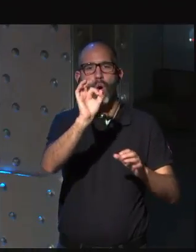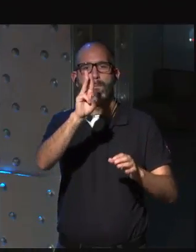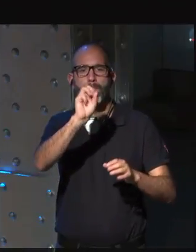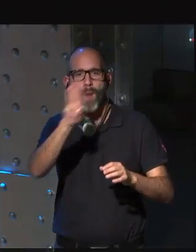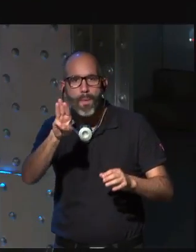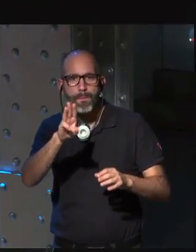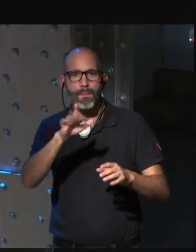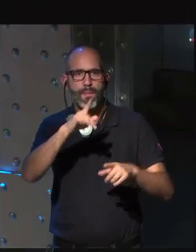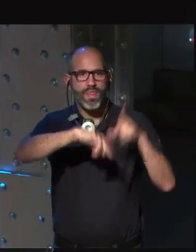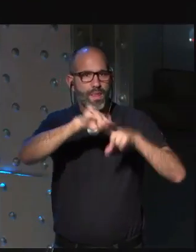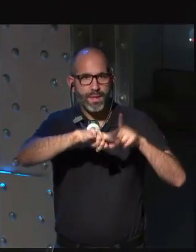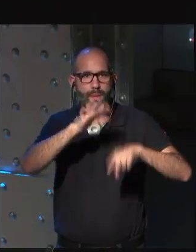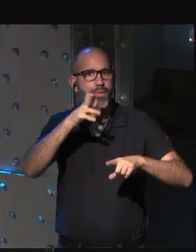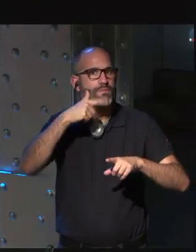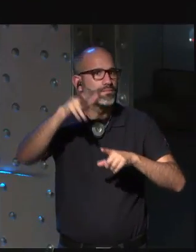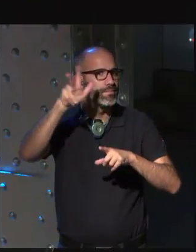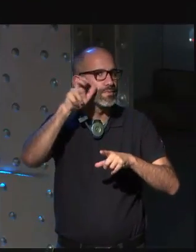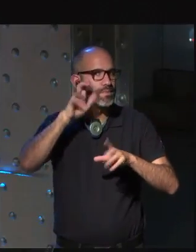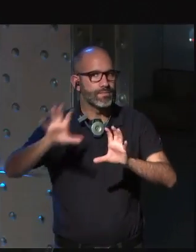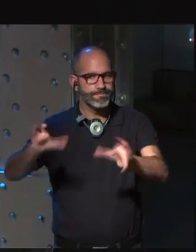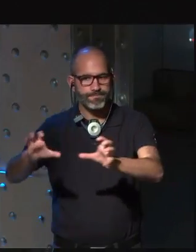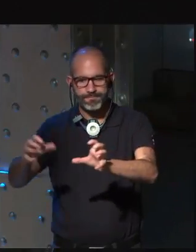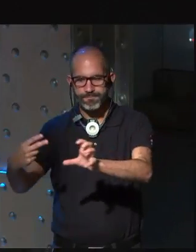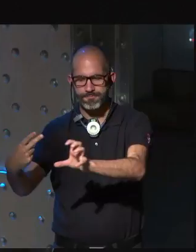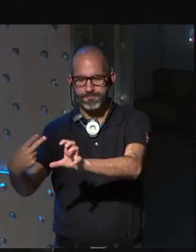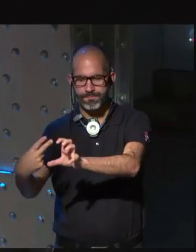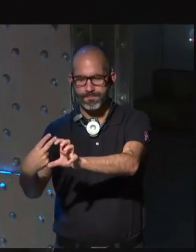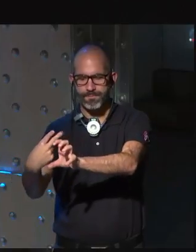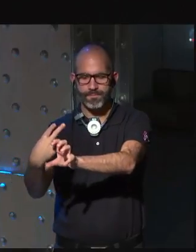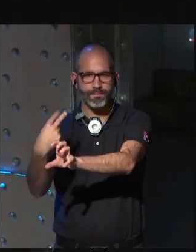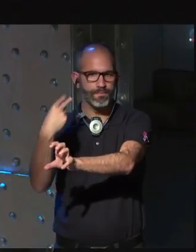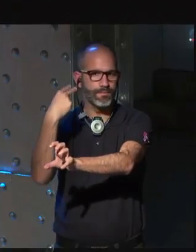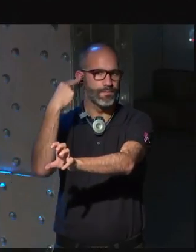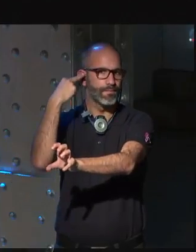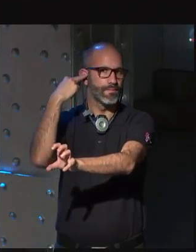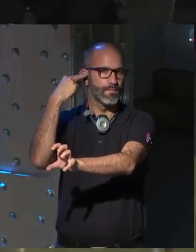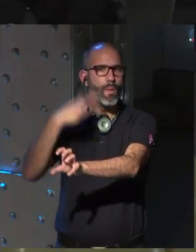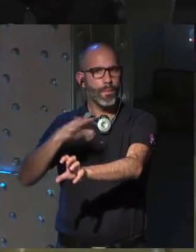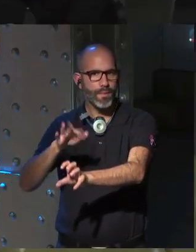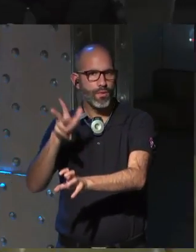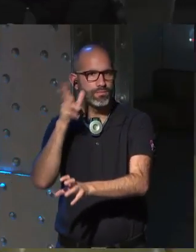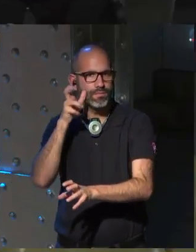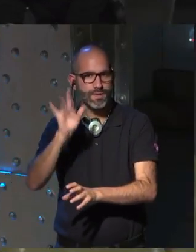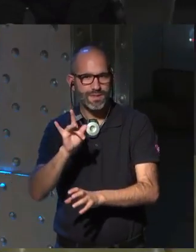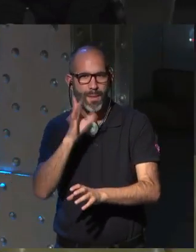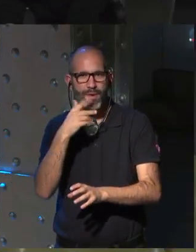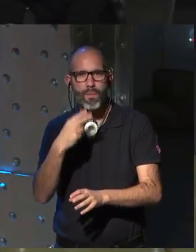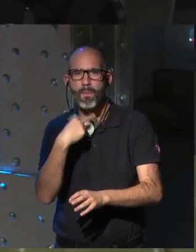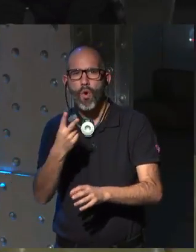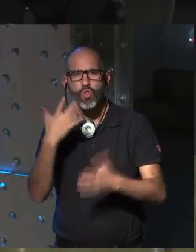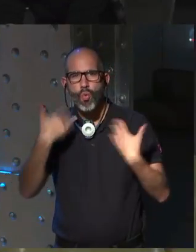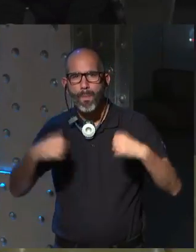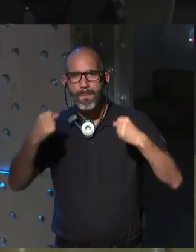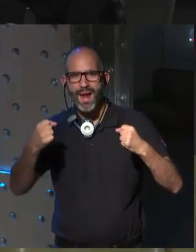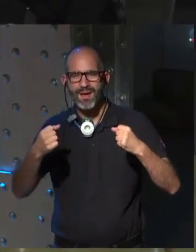the way the voice sounds, and it probably sounds very little like what a human voice in your mind really sounds like. But you've been conditioned to not ask